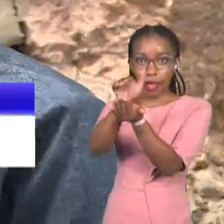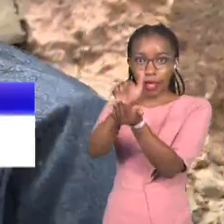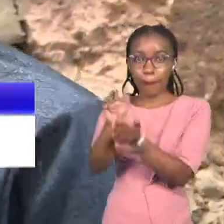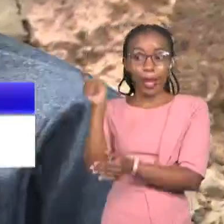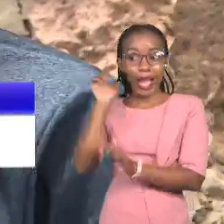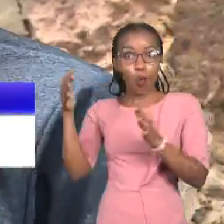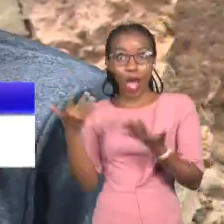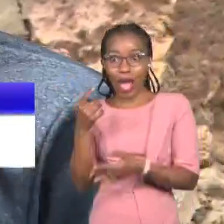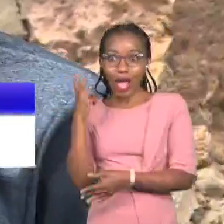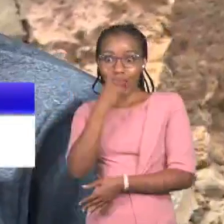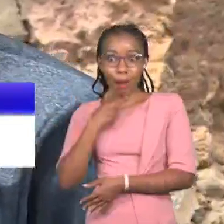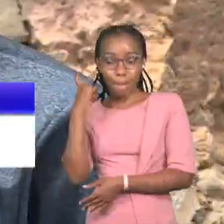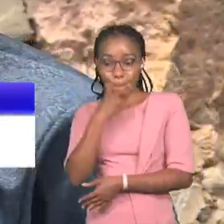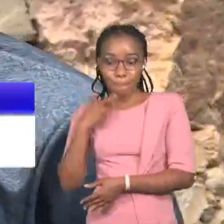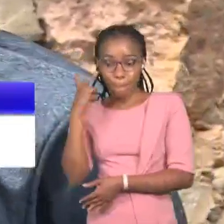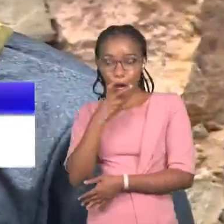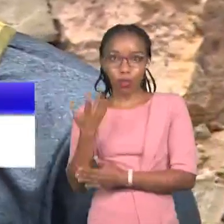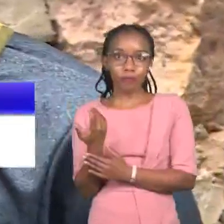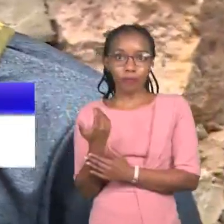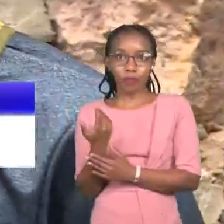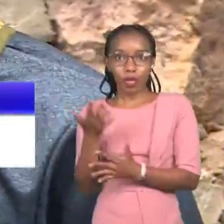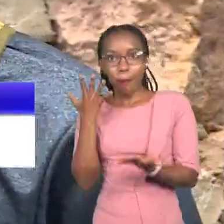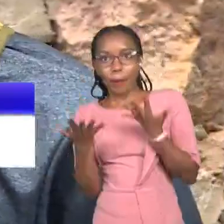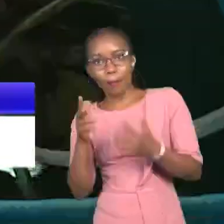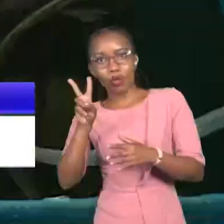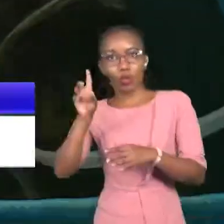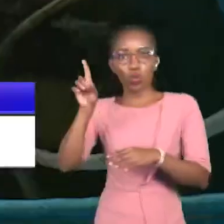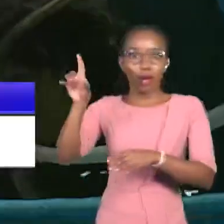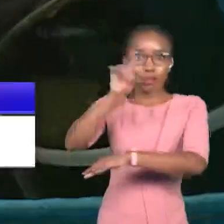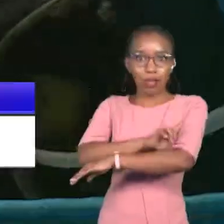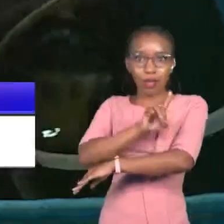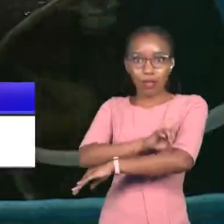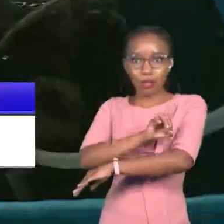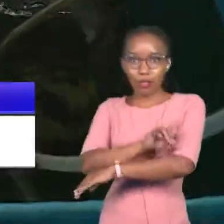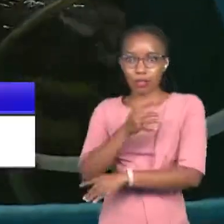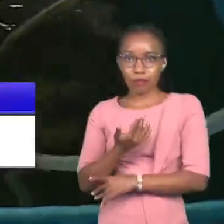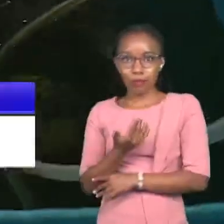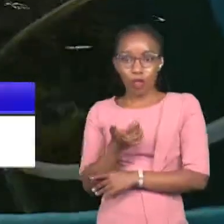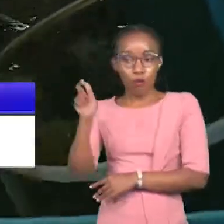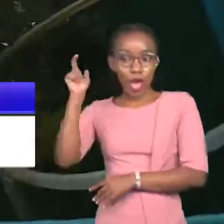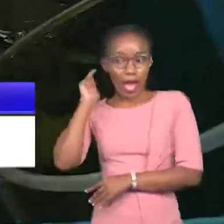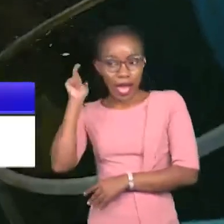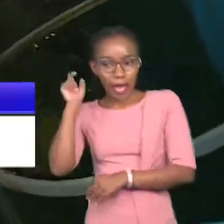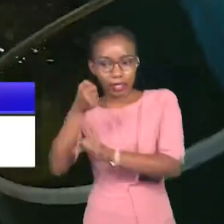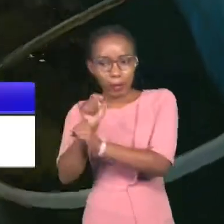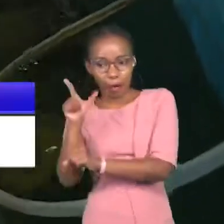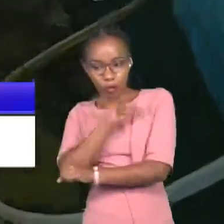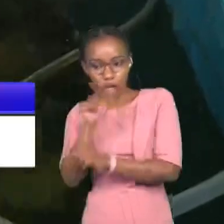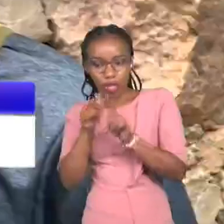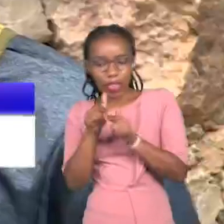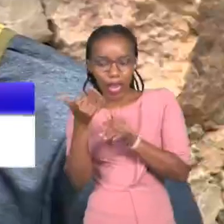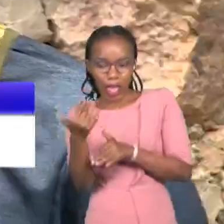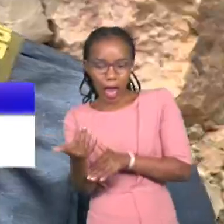in their mouth. And the process in the nature, it can take even 21 days for the eggs to hatch and the young ones to be